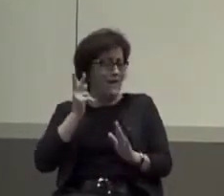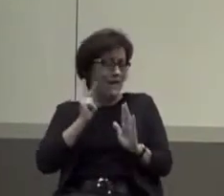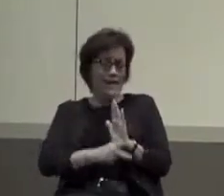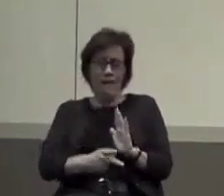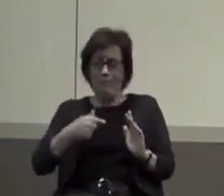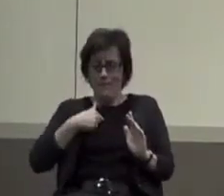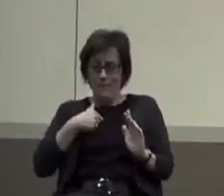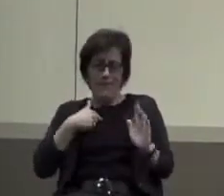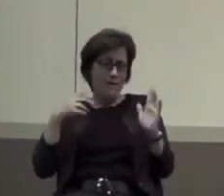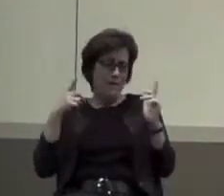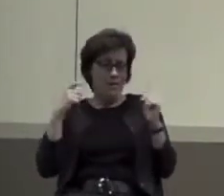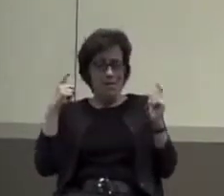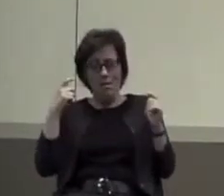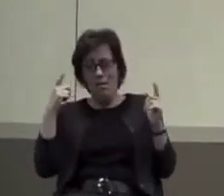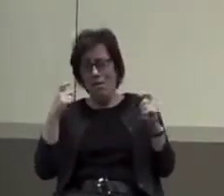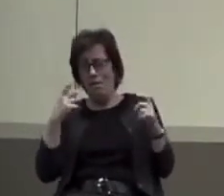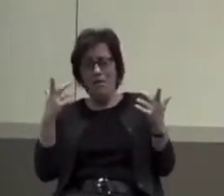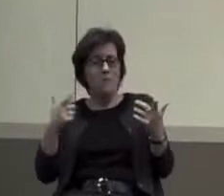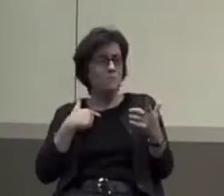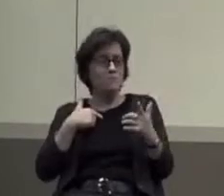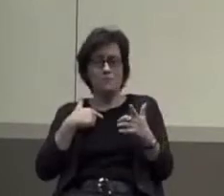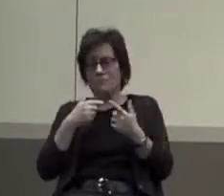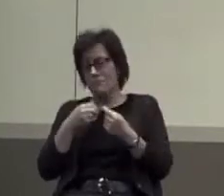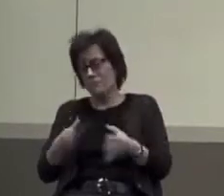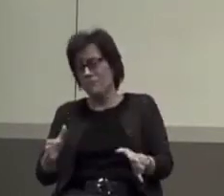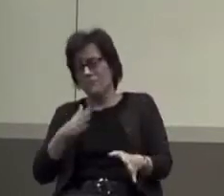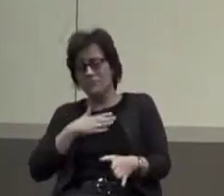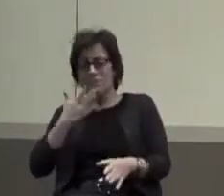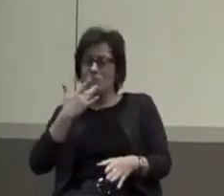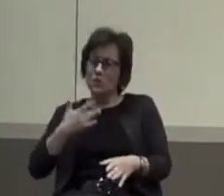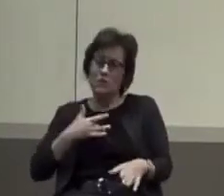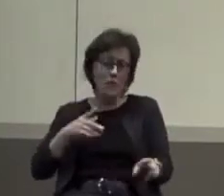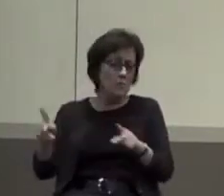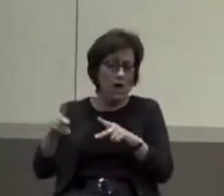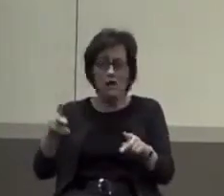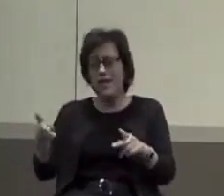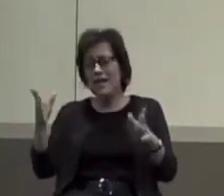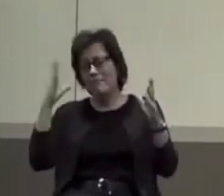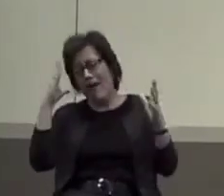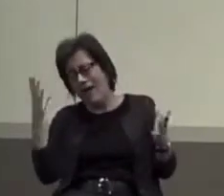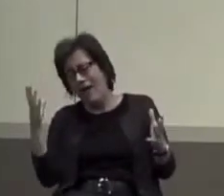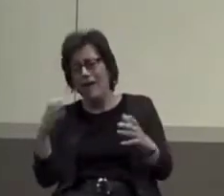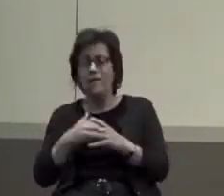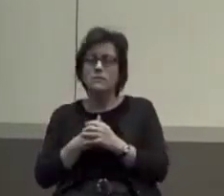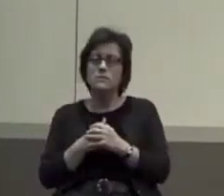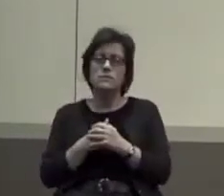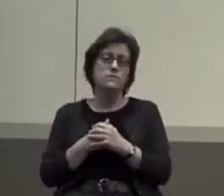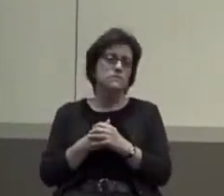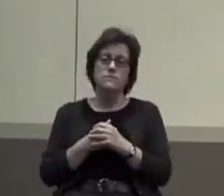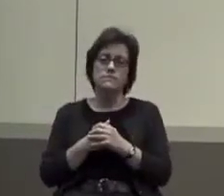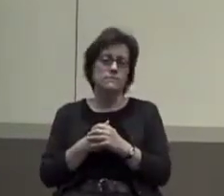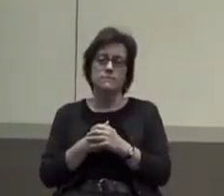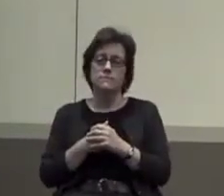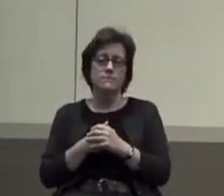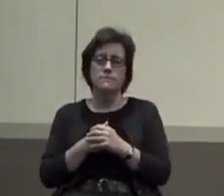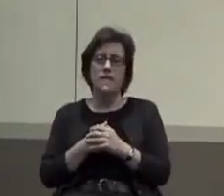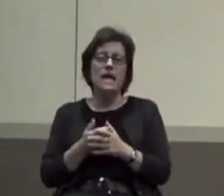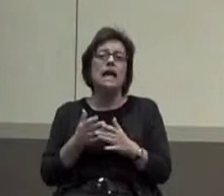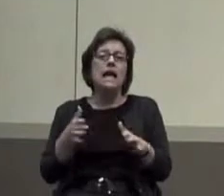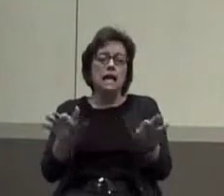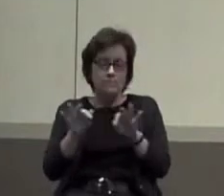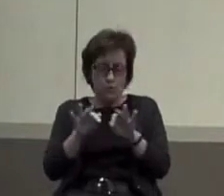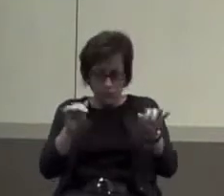no, my mom is going to kill me. I'm going to lose my birthday party. Those kinds of things. It's really important that we're consistent